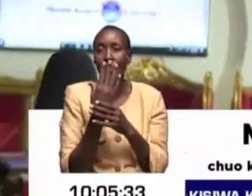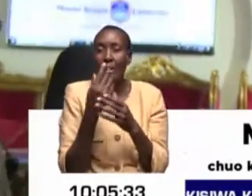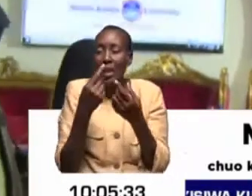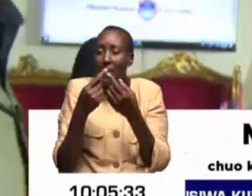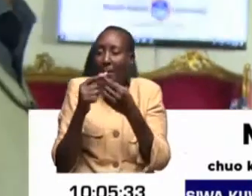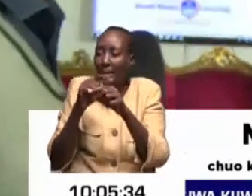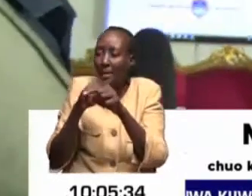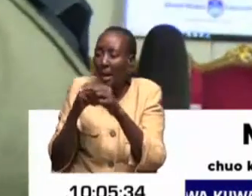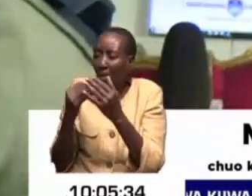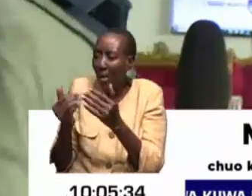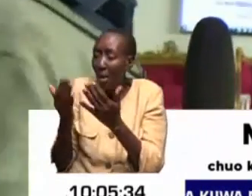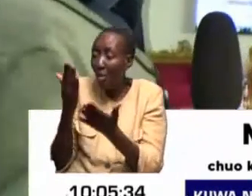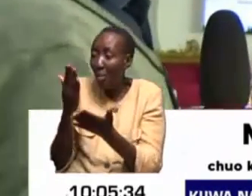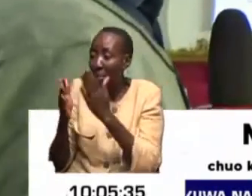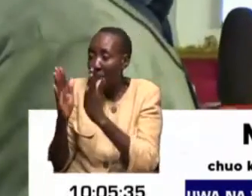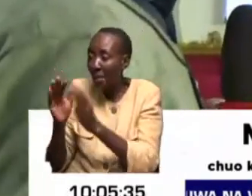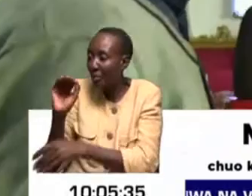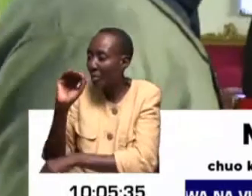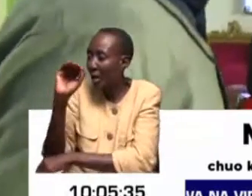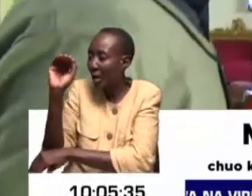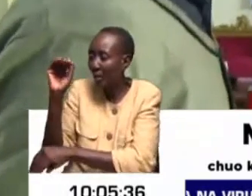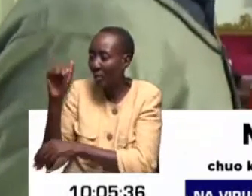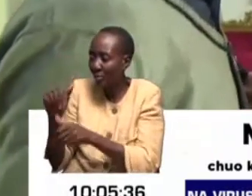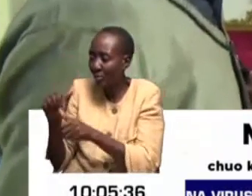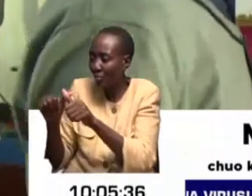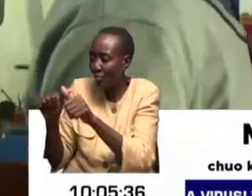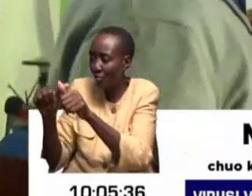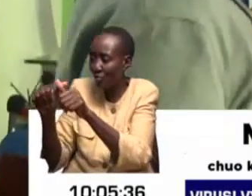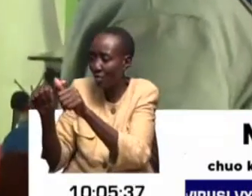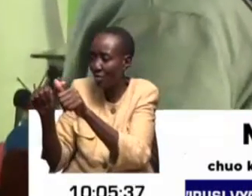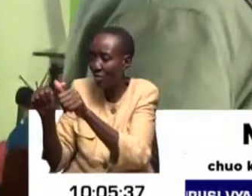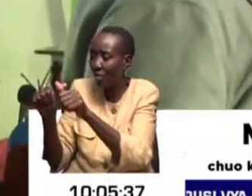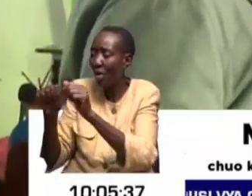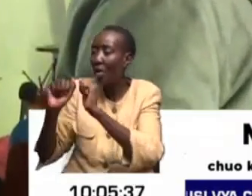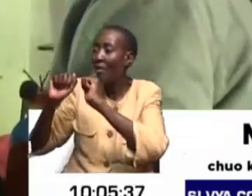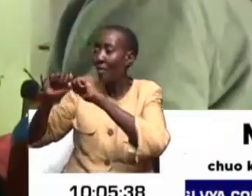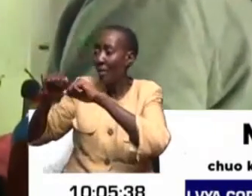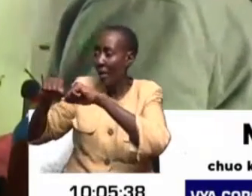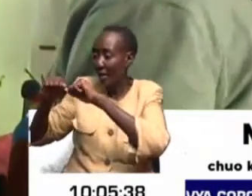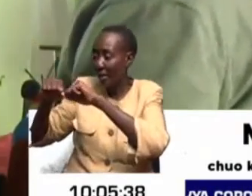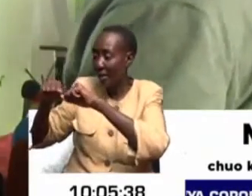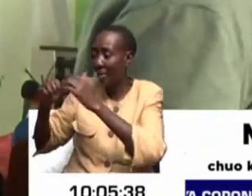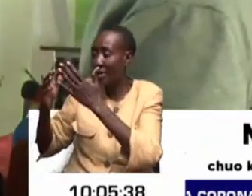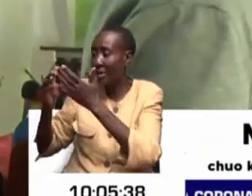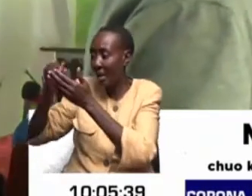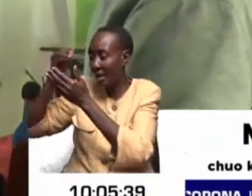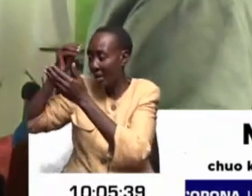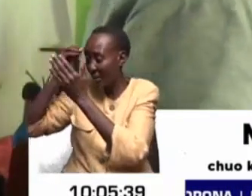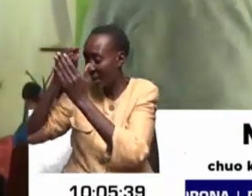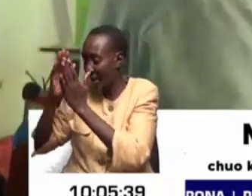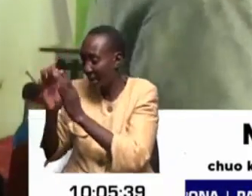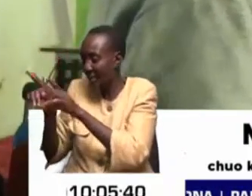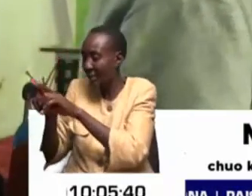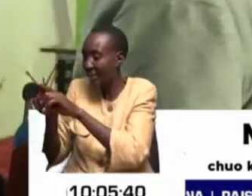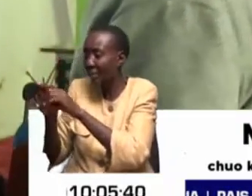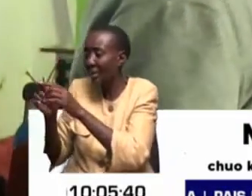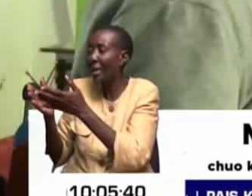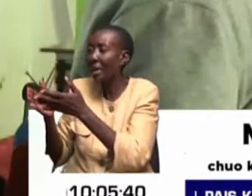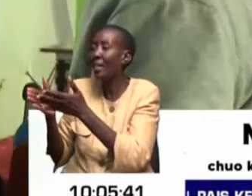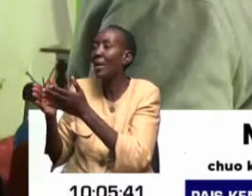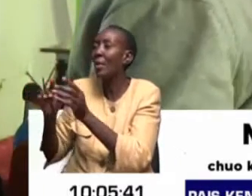kuna moja anajiuliza, ndio mnaendelea kuwa na makubaliano, wanafunzi wale ambao pia watakuwa naelekea